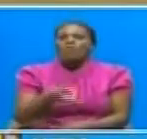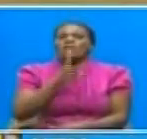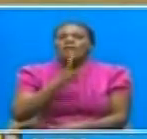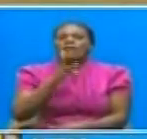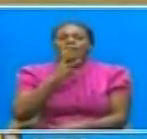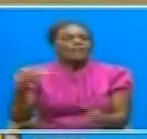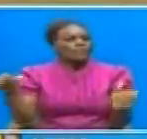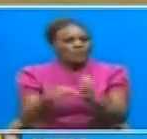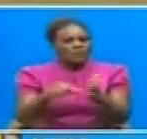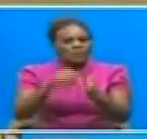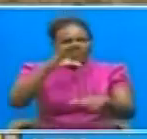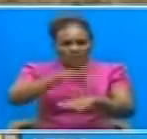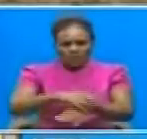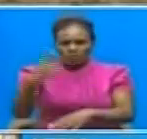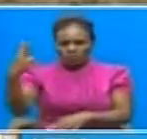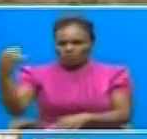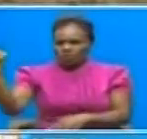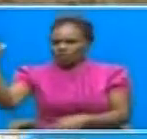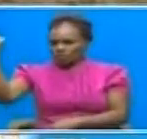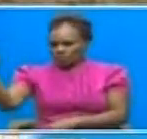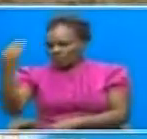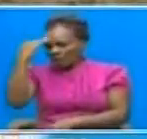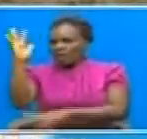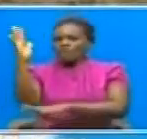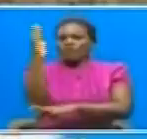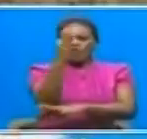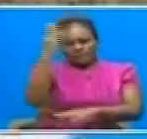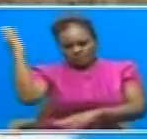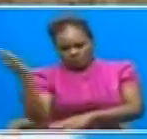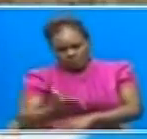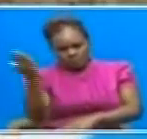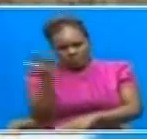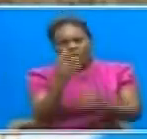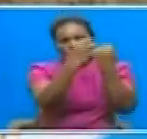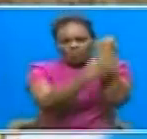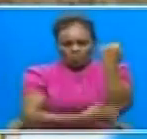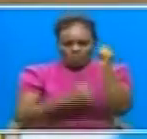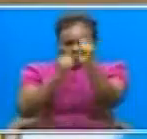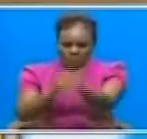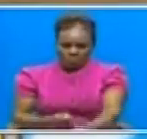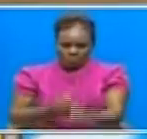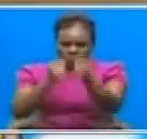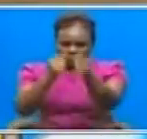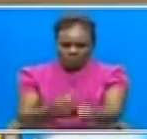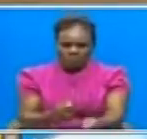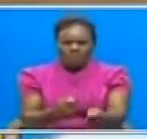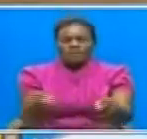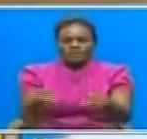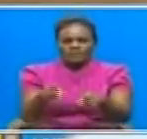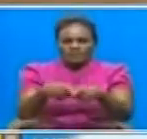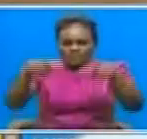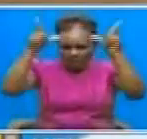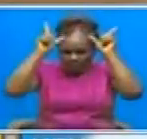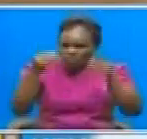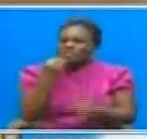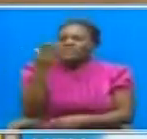the first effects of siltation due to deforestation, poor farming practices, and overgrazing hundreds of kilometers away in